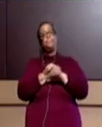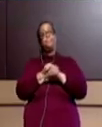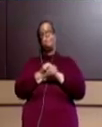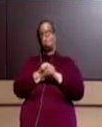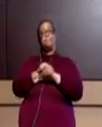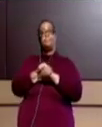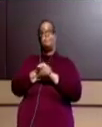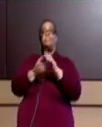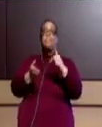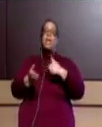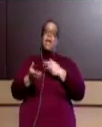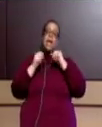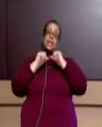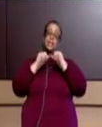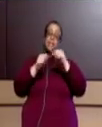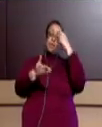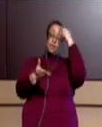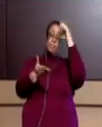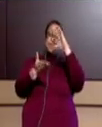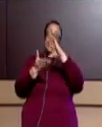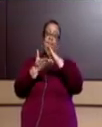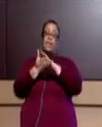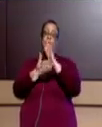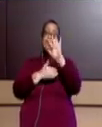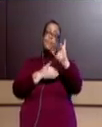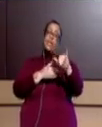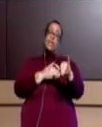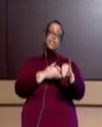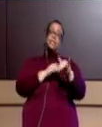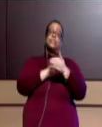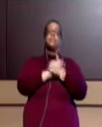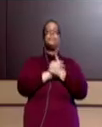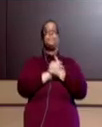I still believe. Come on. I still believe, yes.